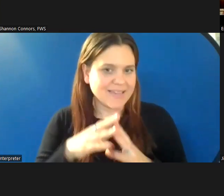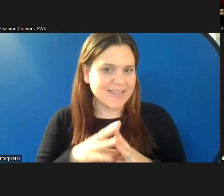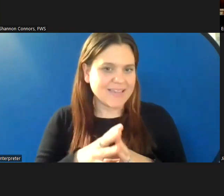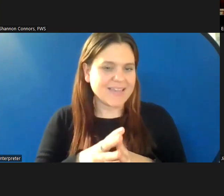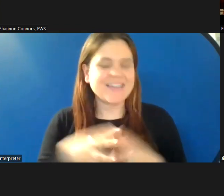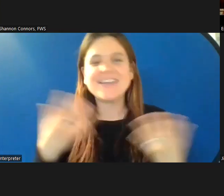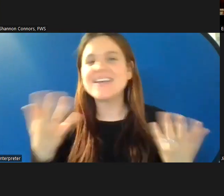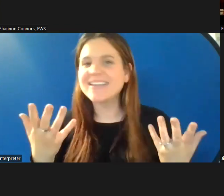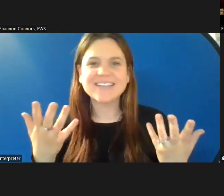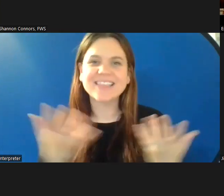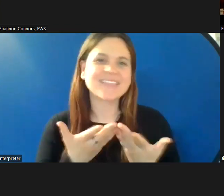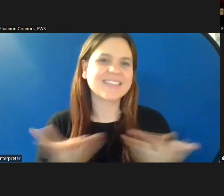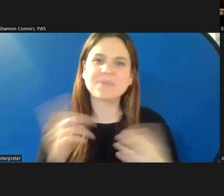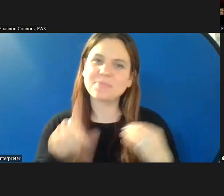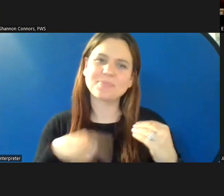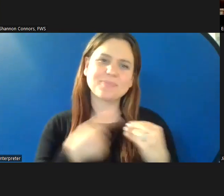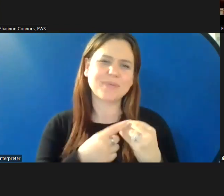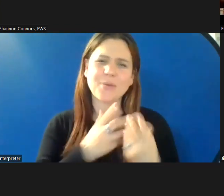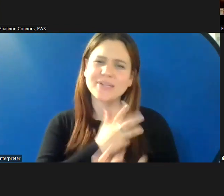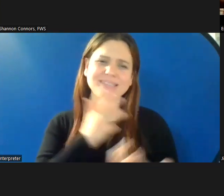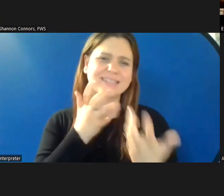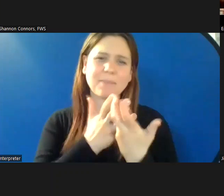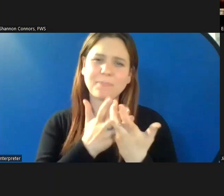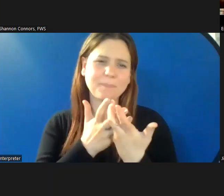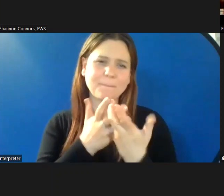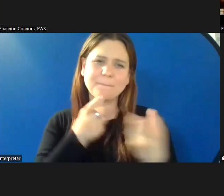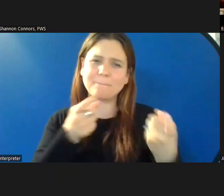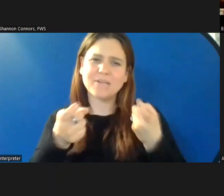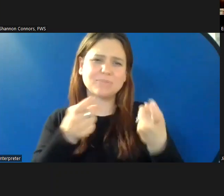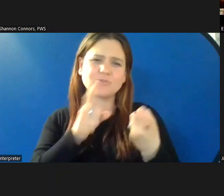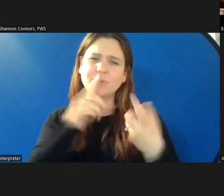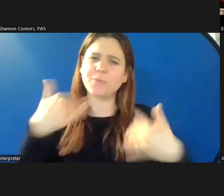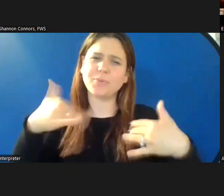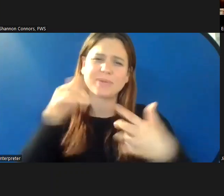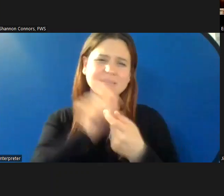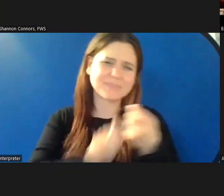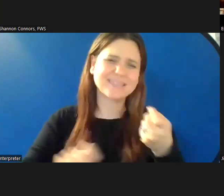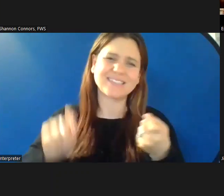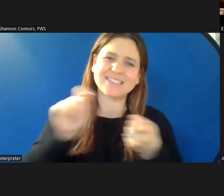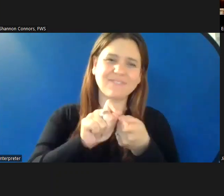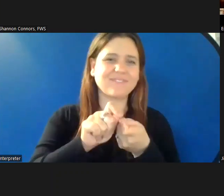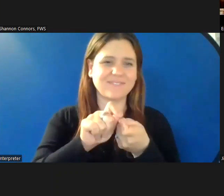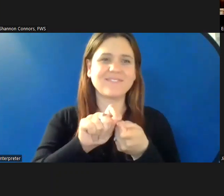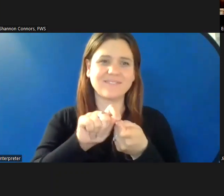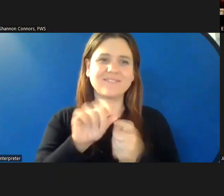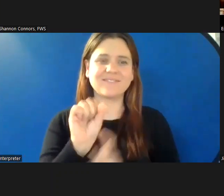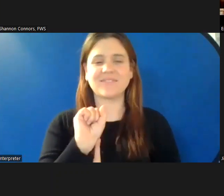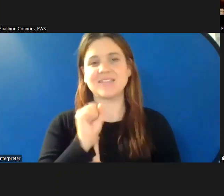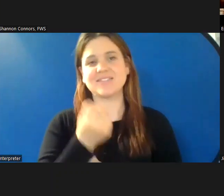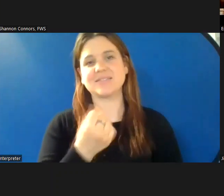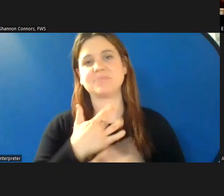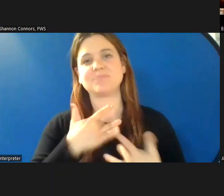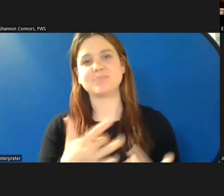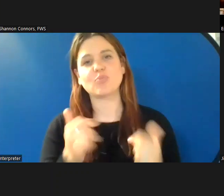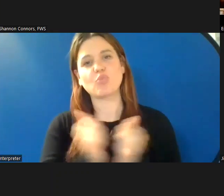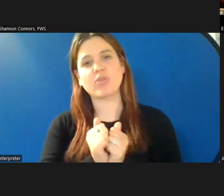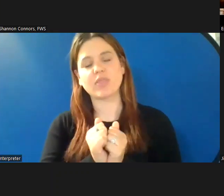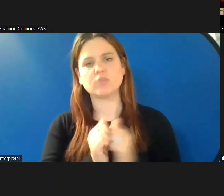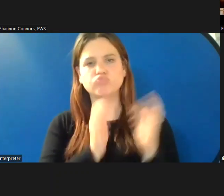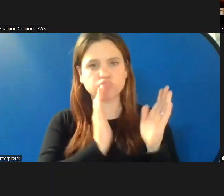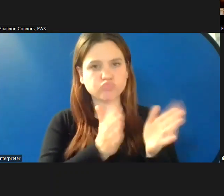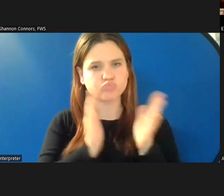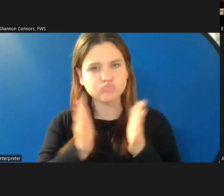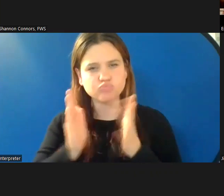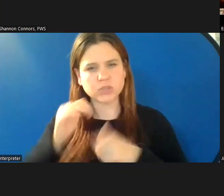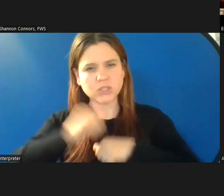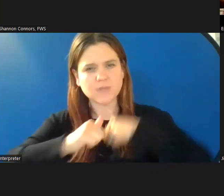thinking about adaptive management is a very specific situation with structured decision making. But I think when